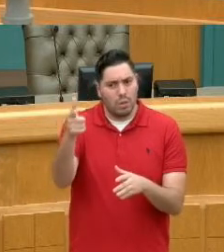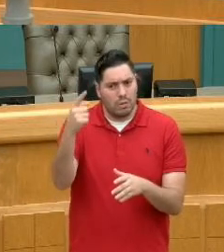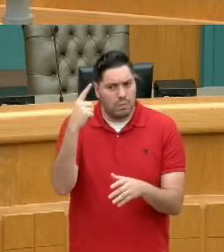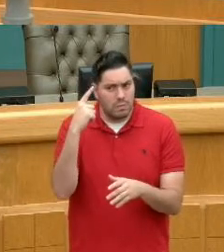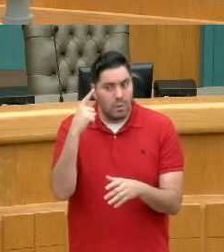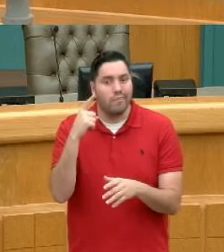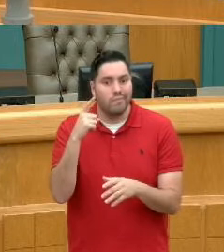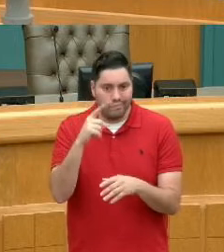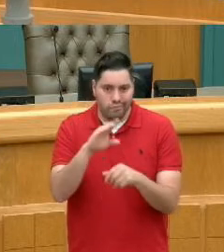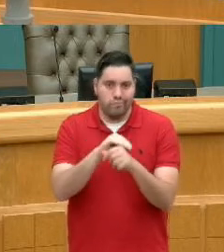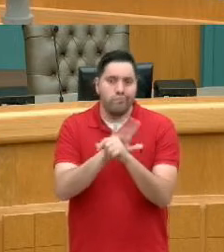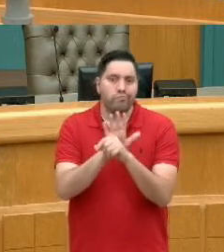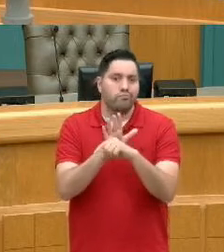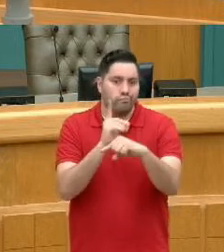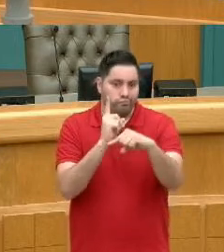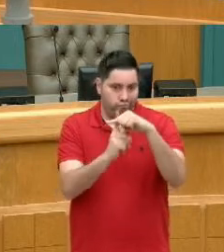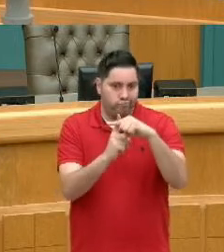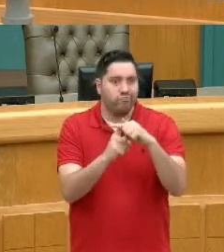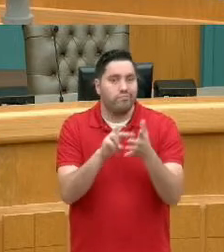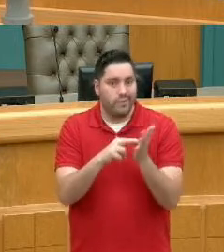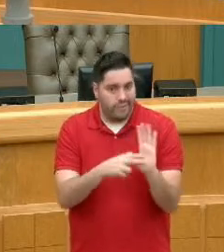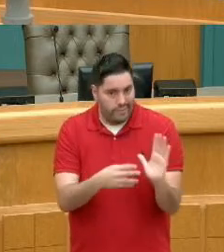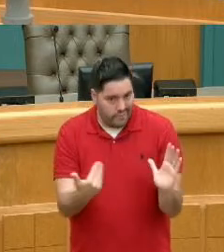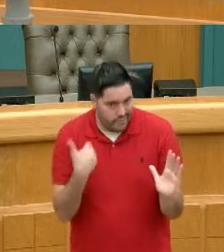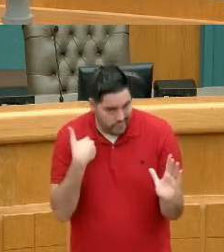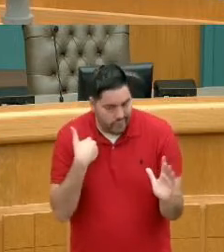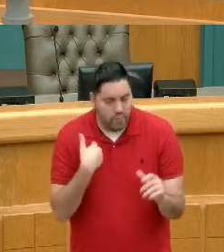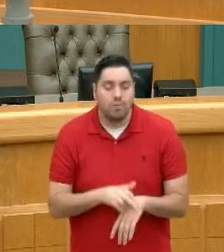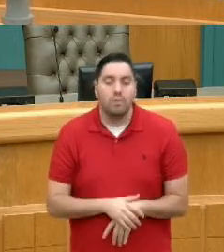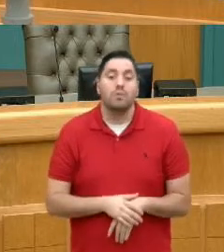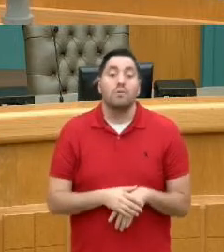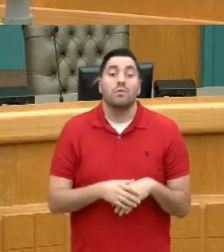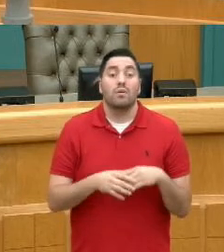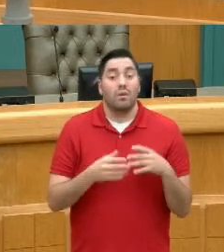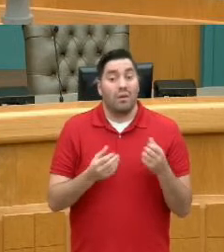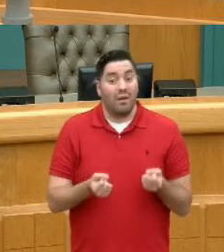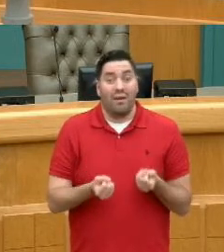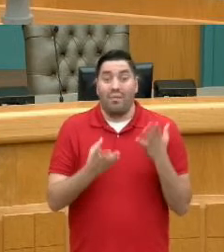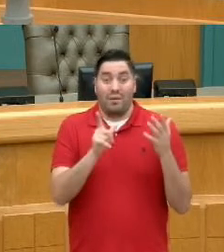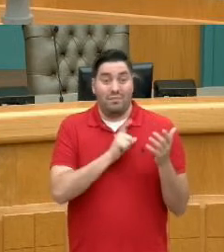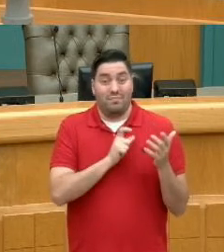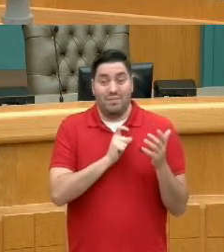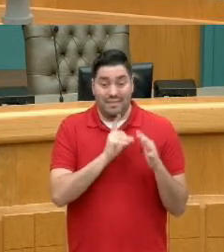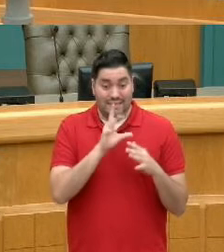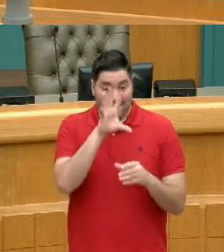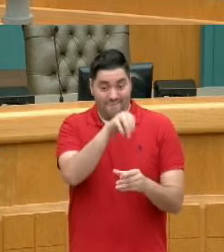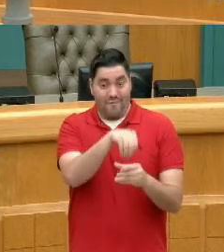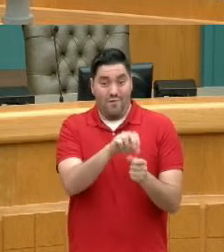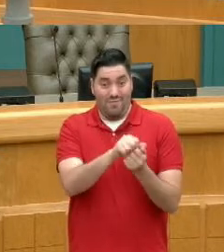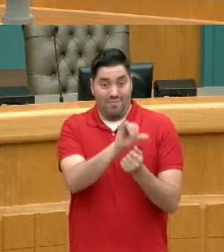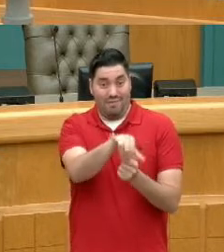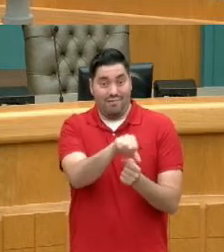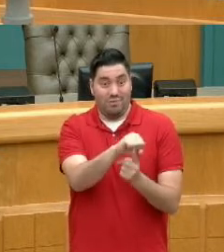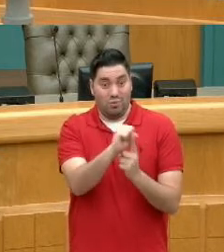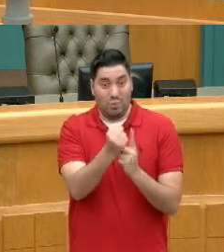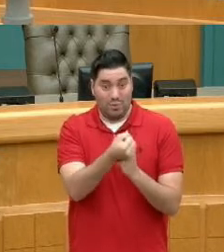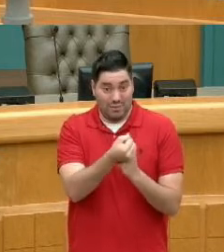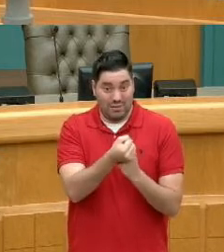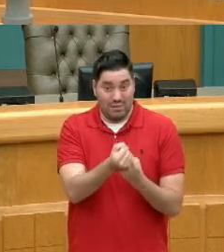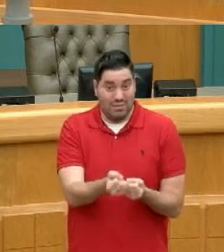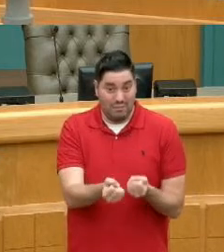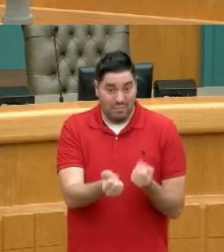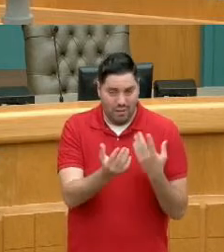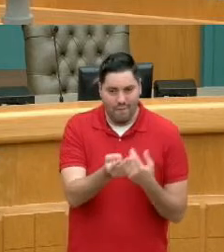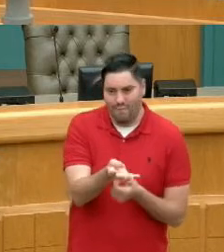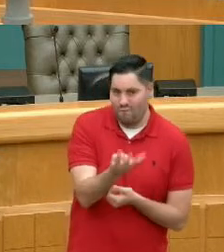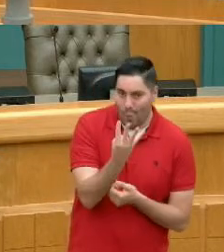COVID positive. And so the number of police officers that were involved in the end that had contact with this individual